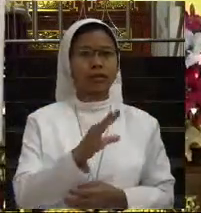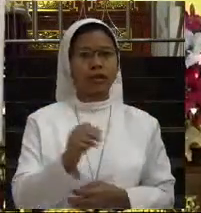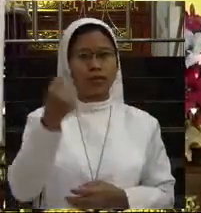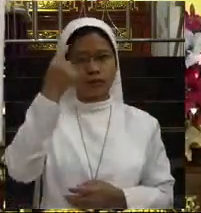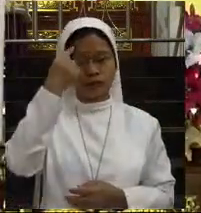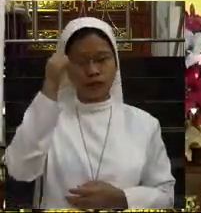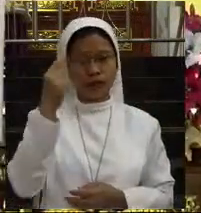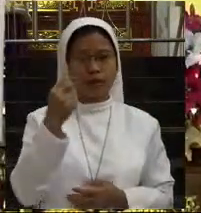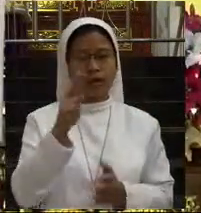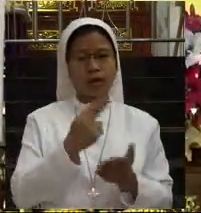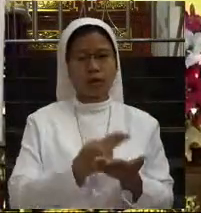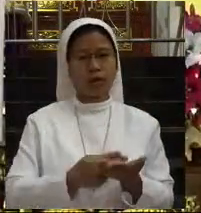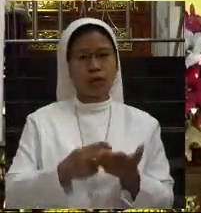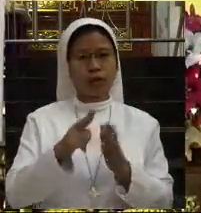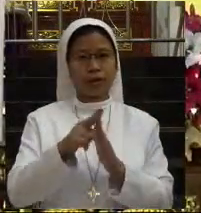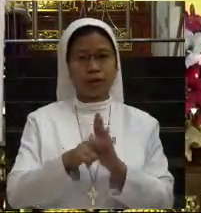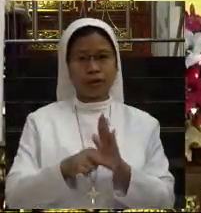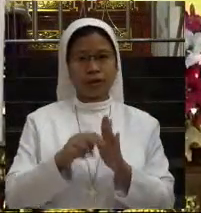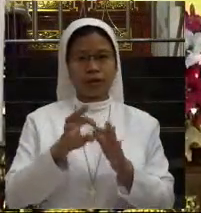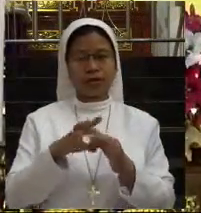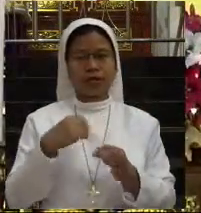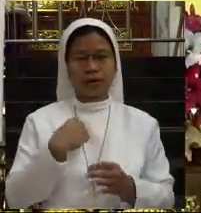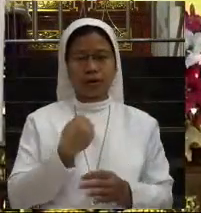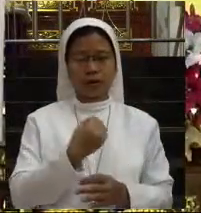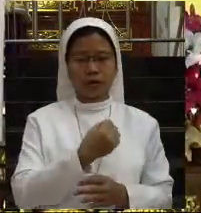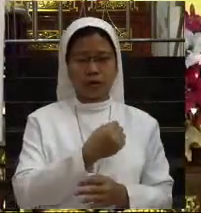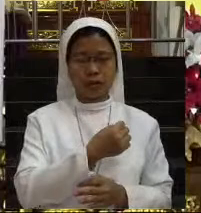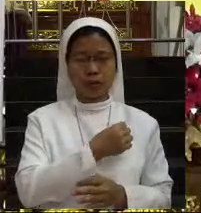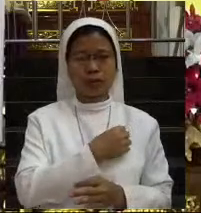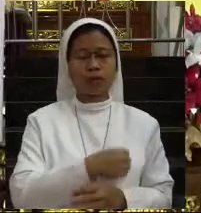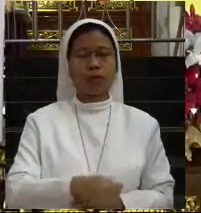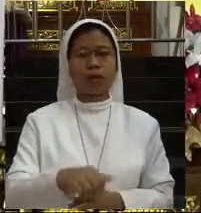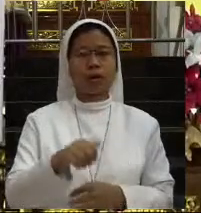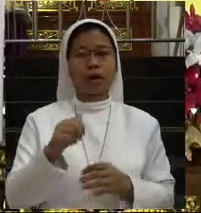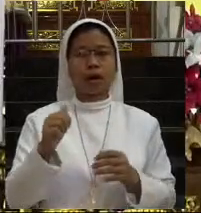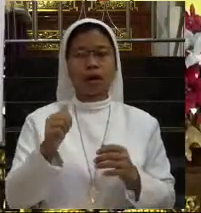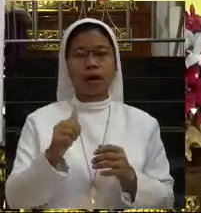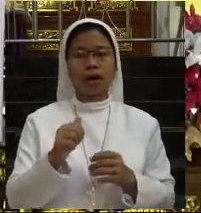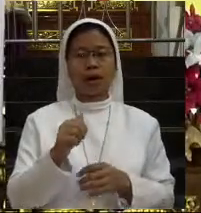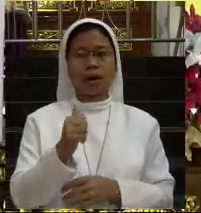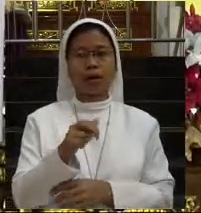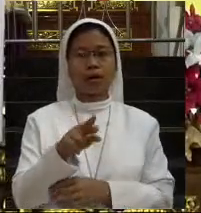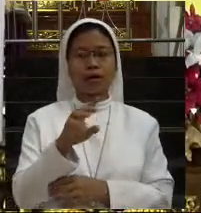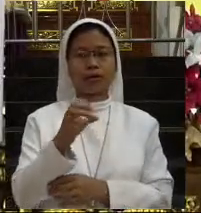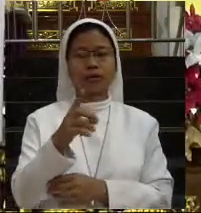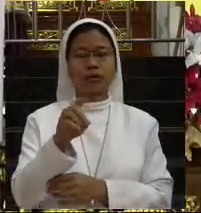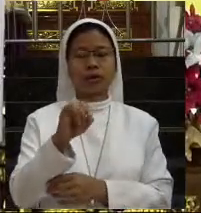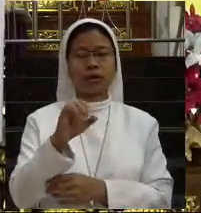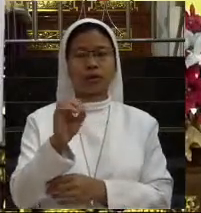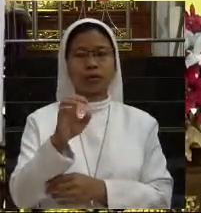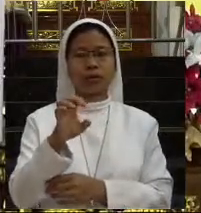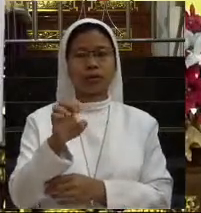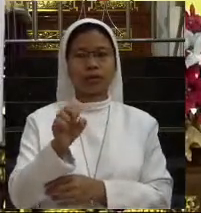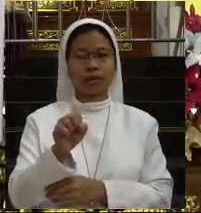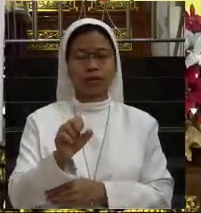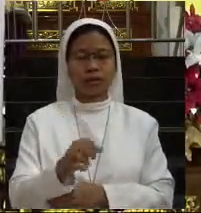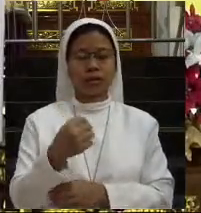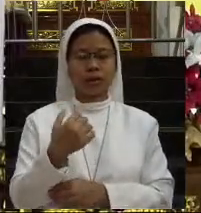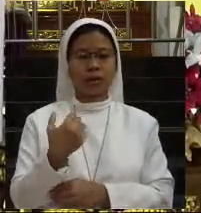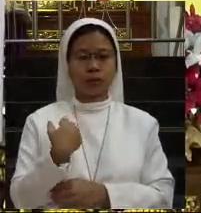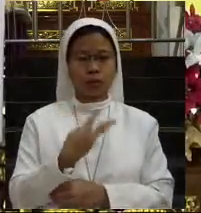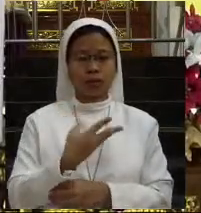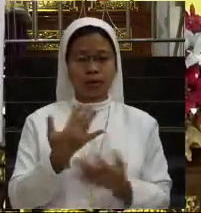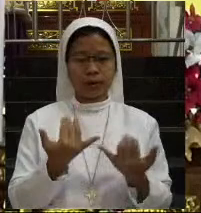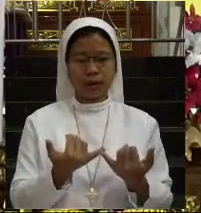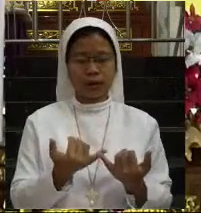holiness of our Archdiocese. We bow our heads as we humbly acknowledge our